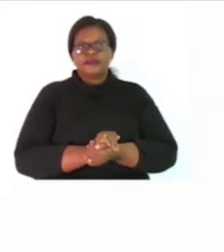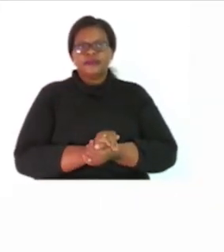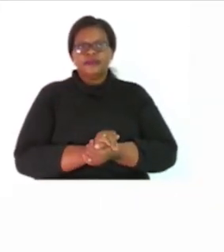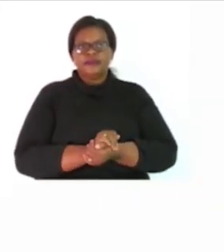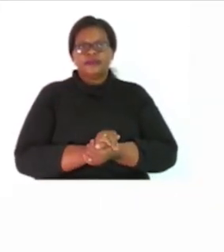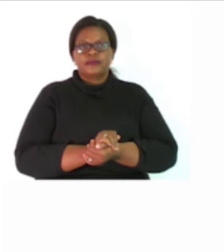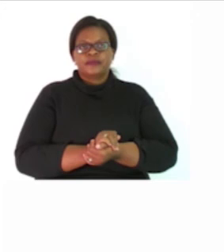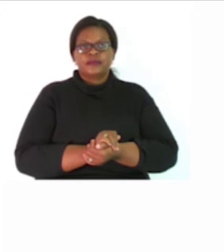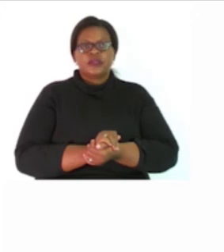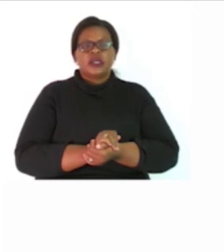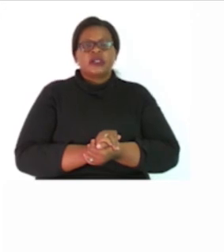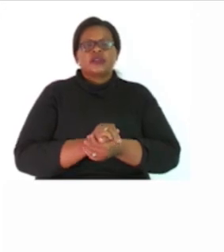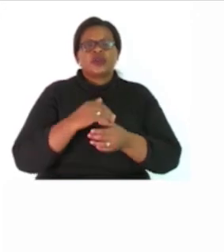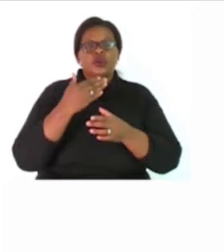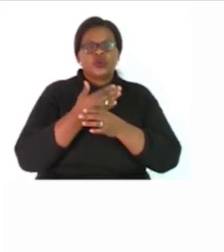Activity number 1